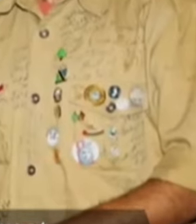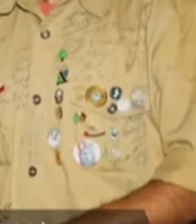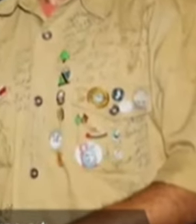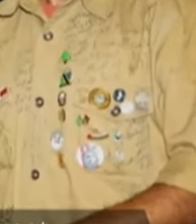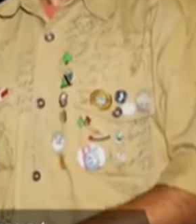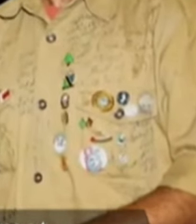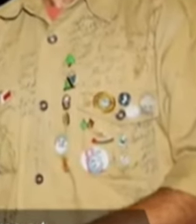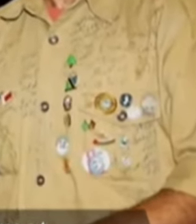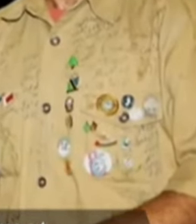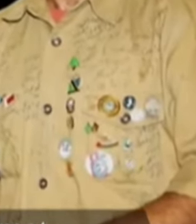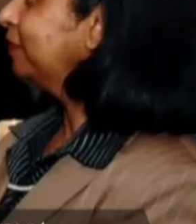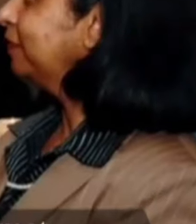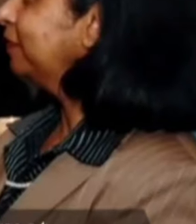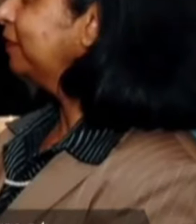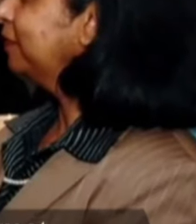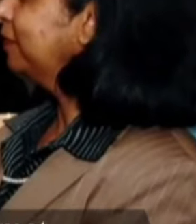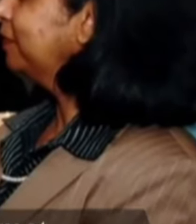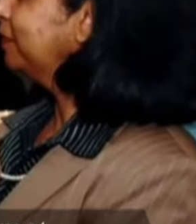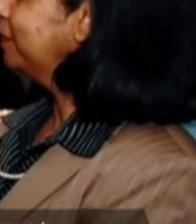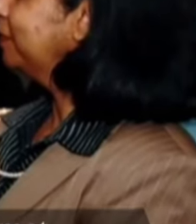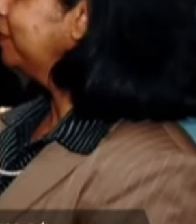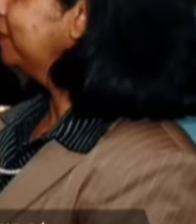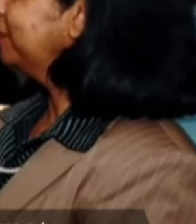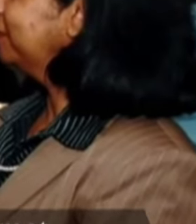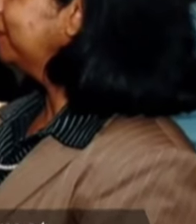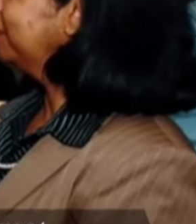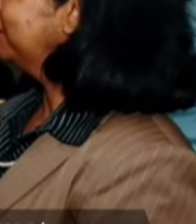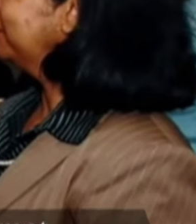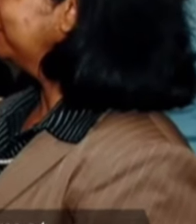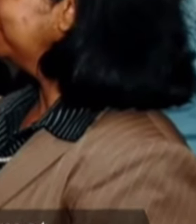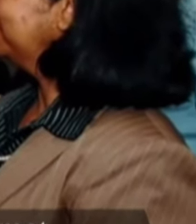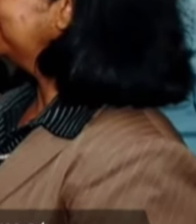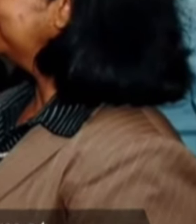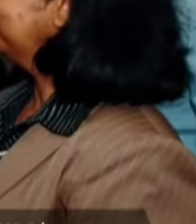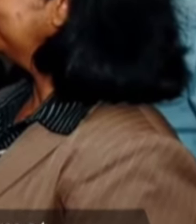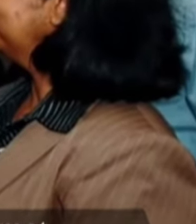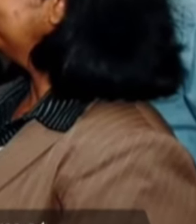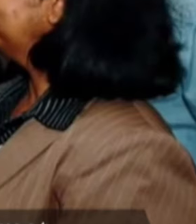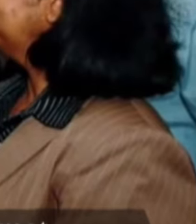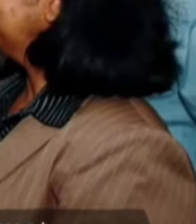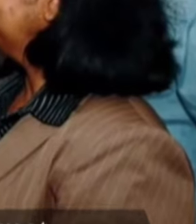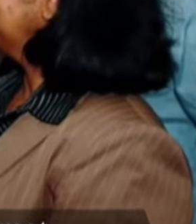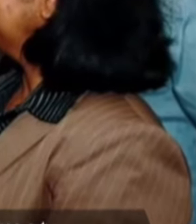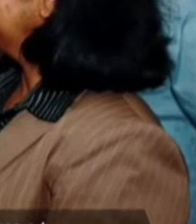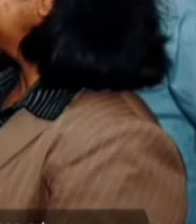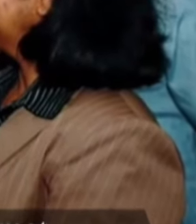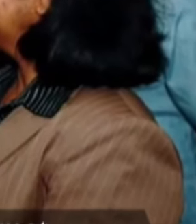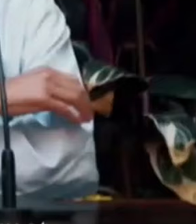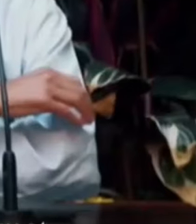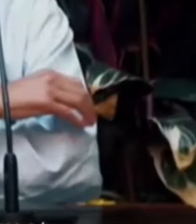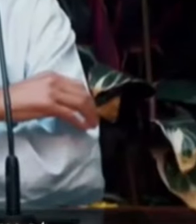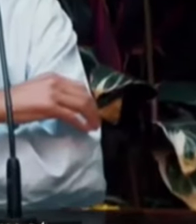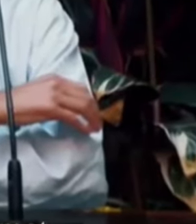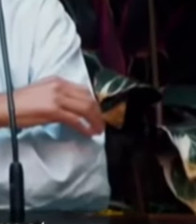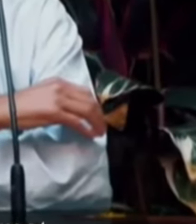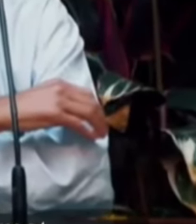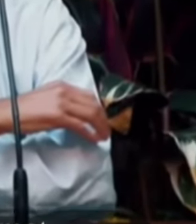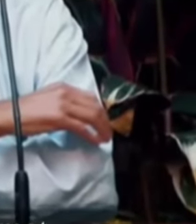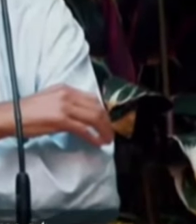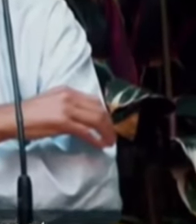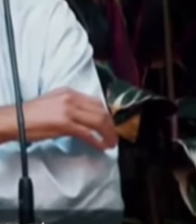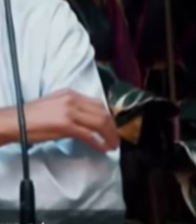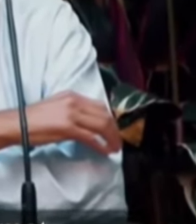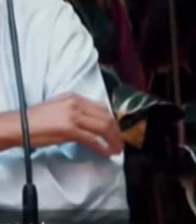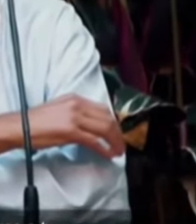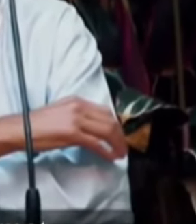that aspiring diplomats can learn from this giant. Well, the best way we need to do to keep his